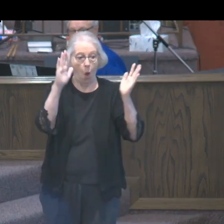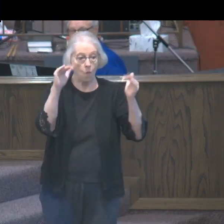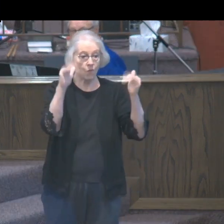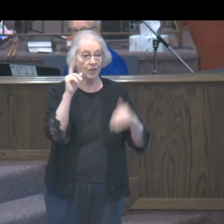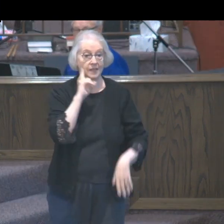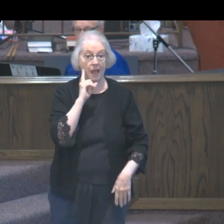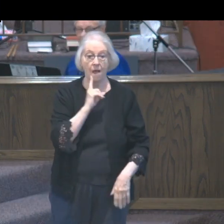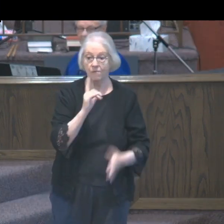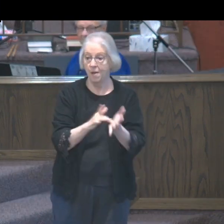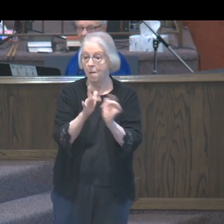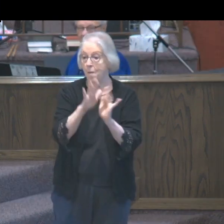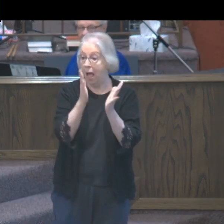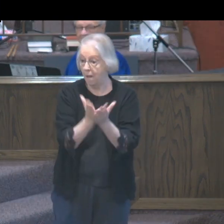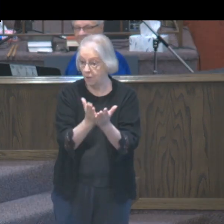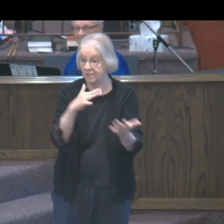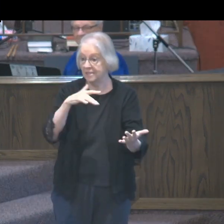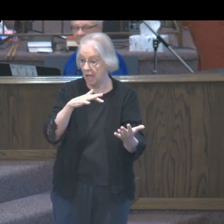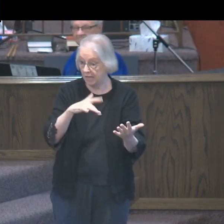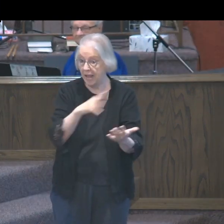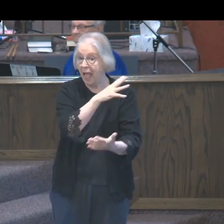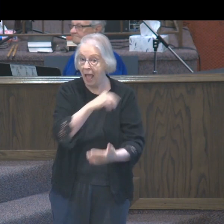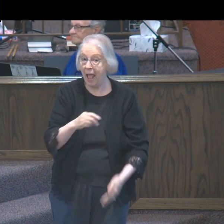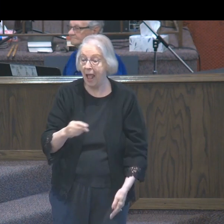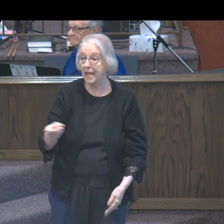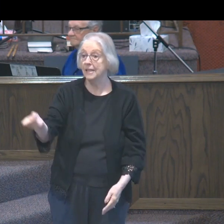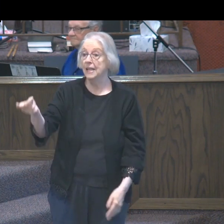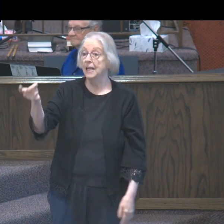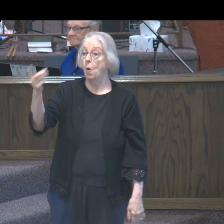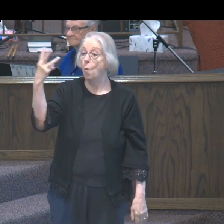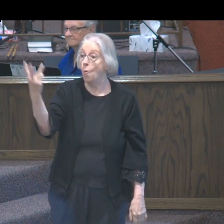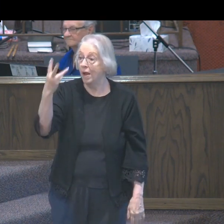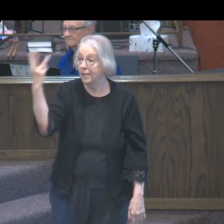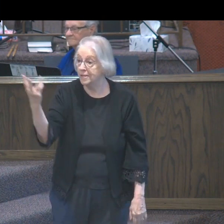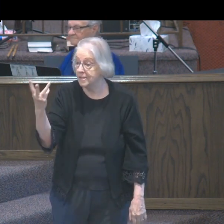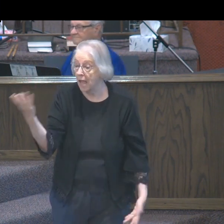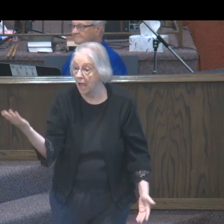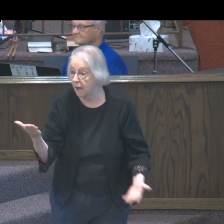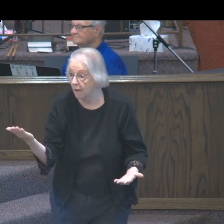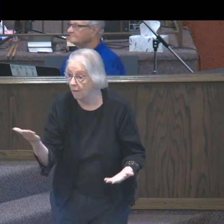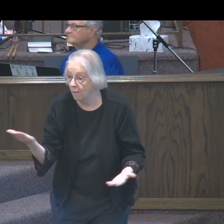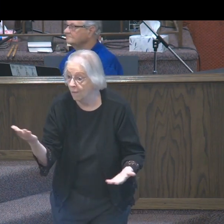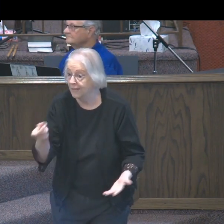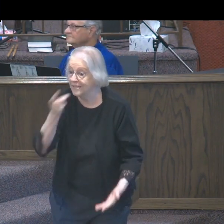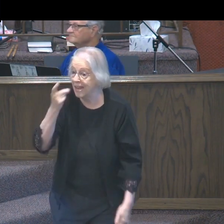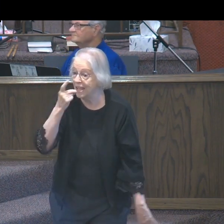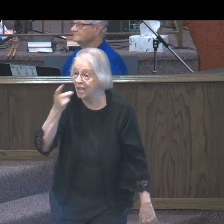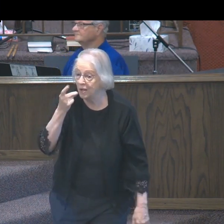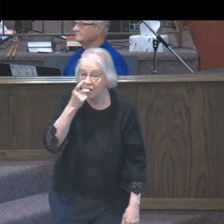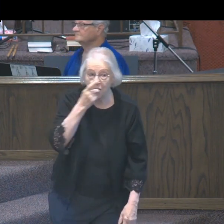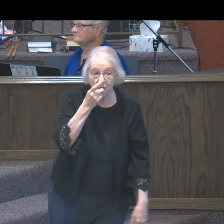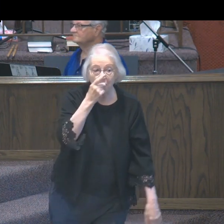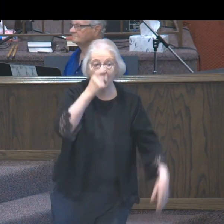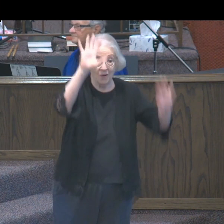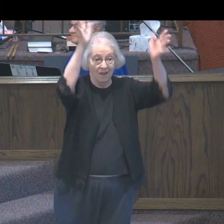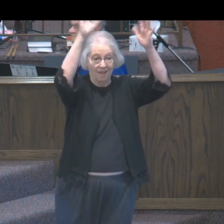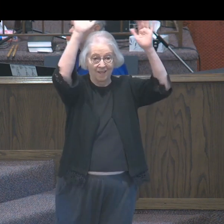in October. And so we want to have just a time where we sit down together and give you some dates on that. So if